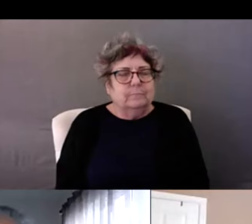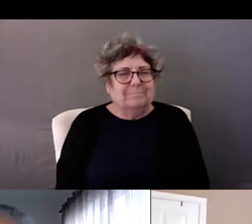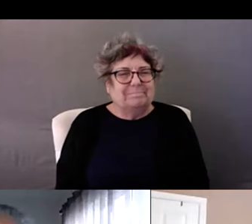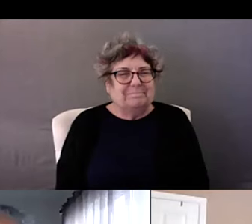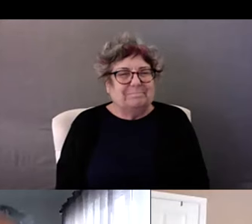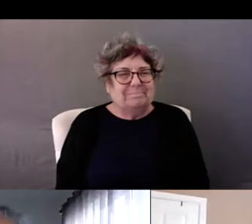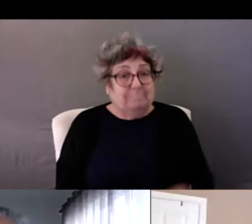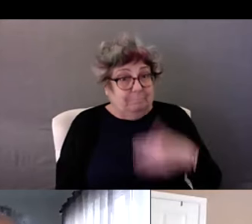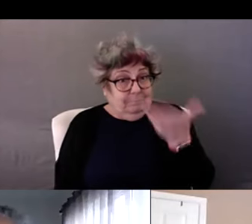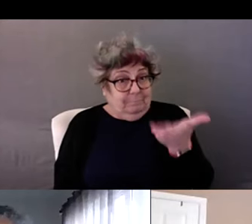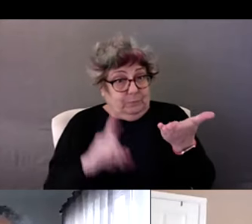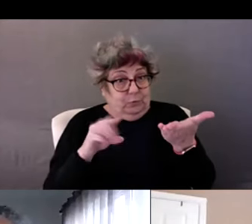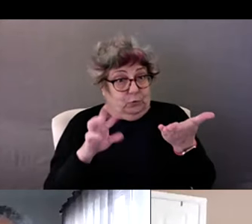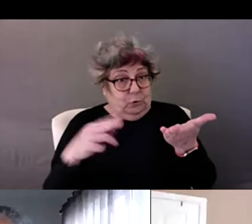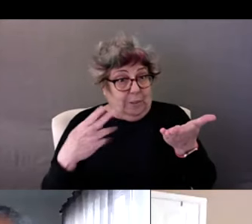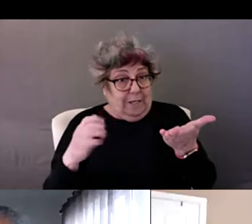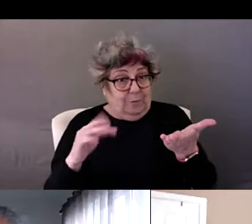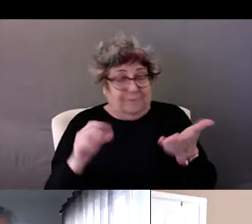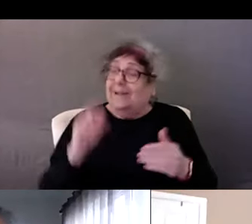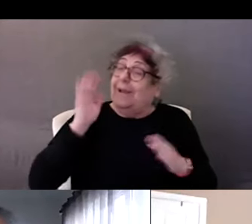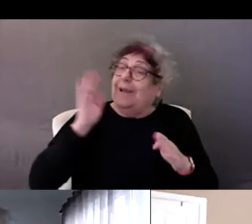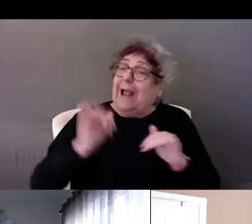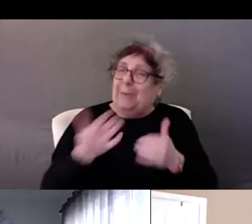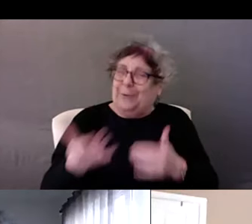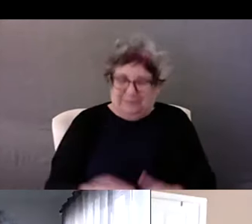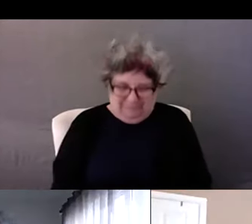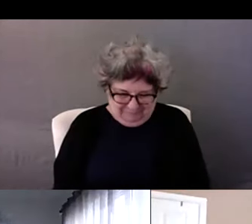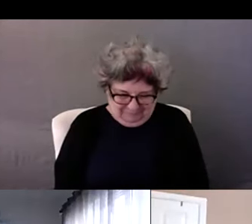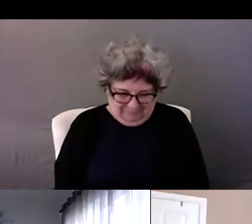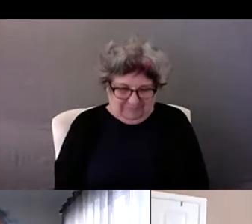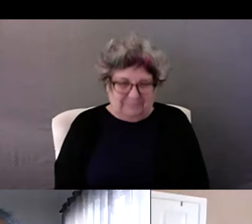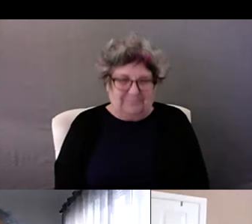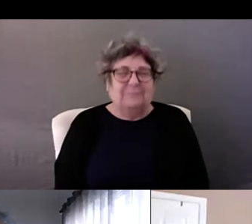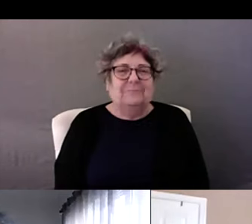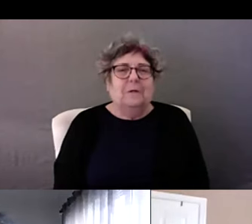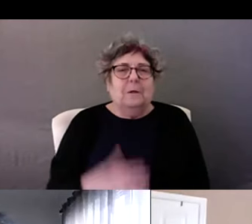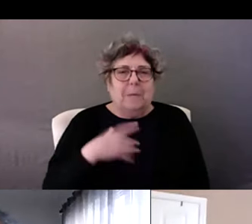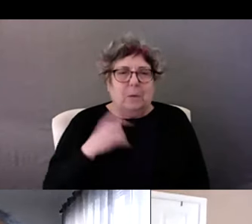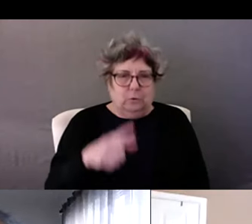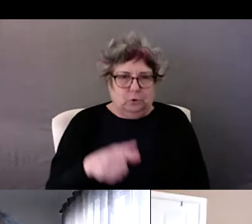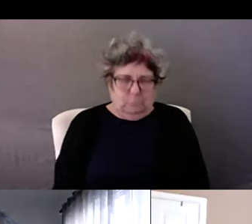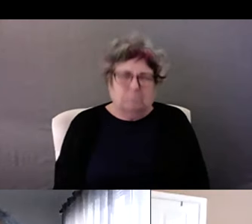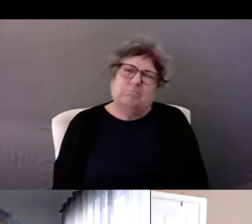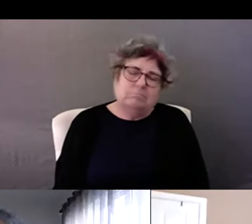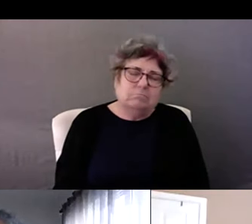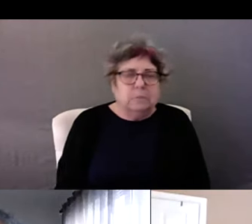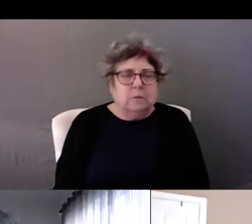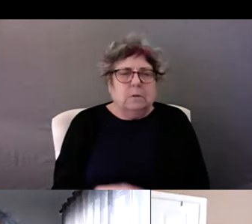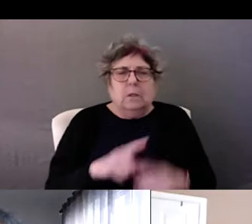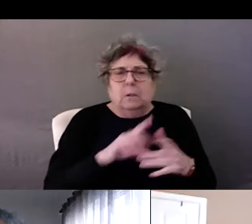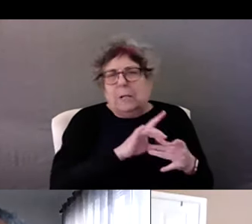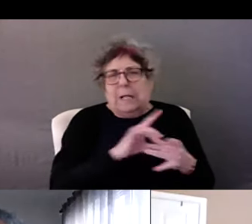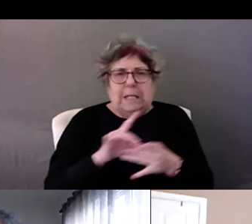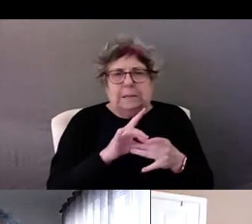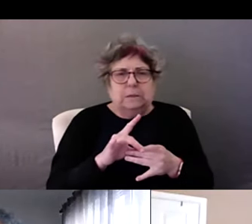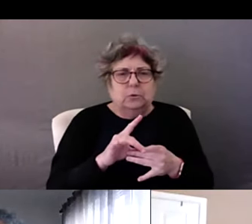Dr. Harris. Thank you. How you doing? My question is kind of relates to clergy who've